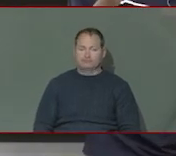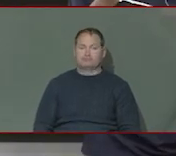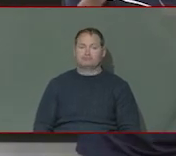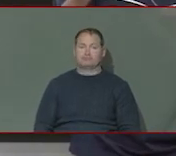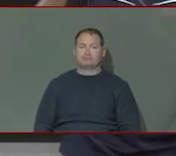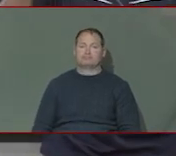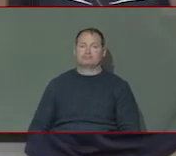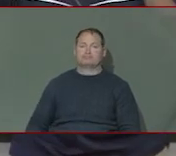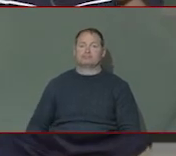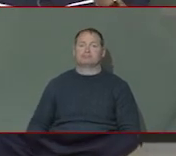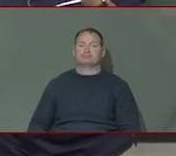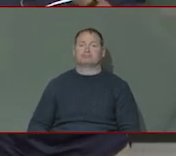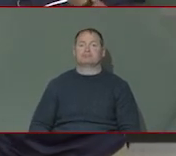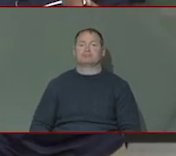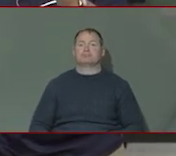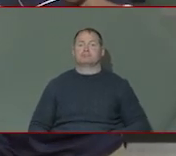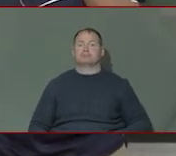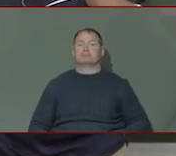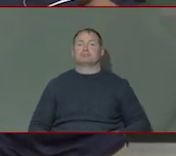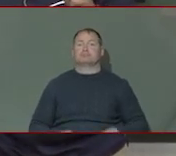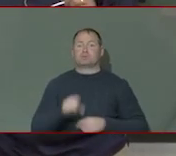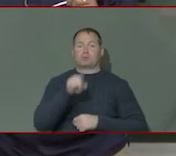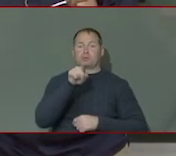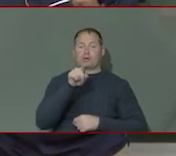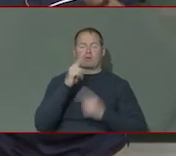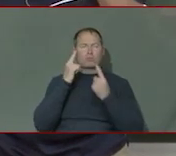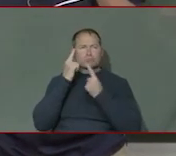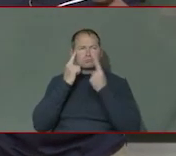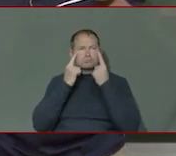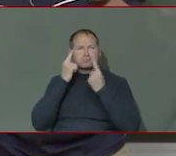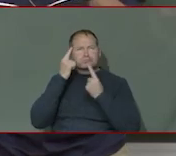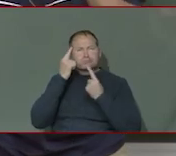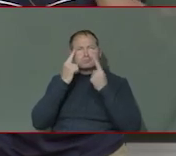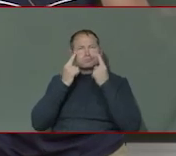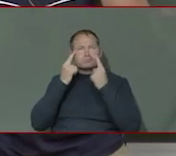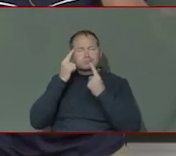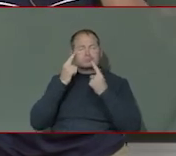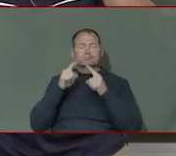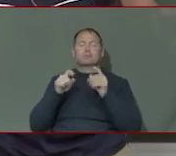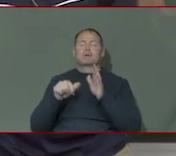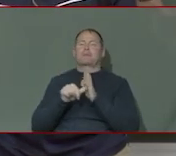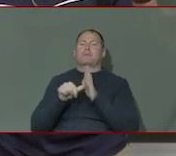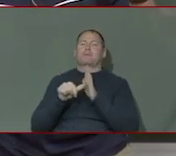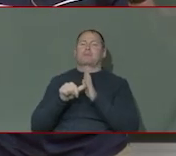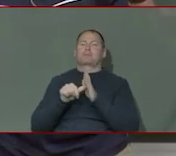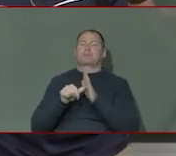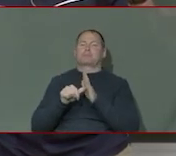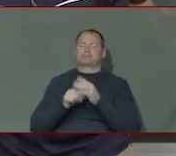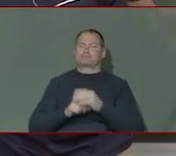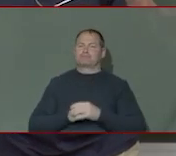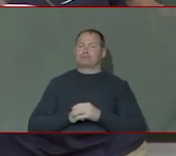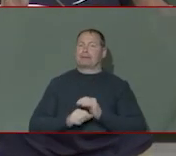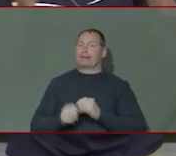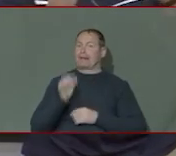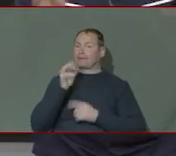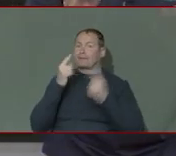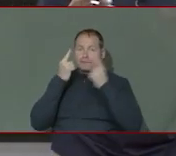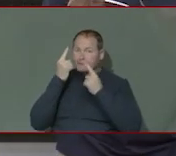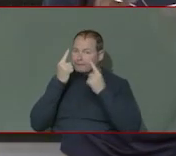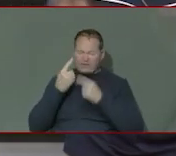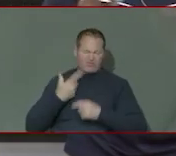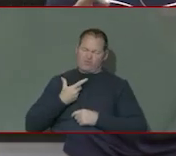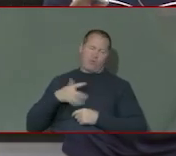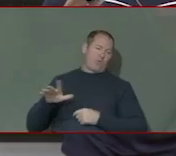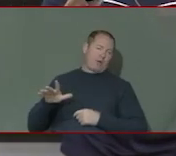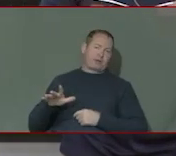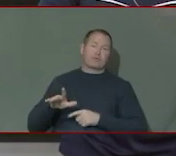with yourself. If you develop that ability, you'll do well. If you're lazy to think, you will fail this topic. But it's very easy,